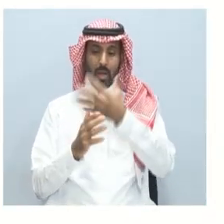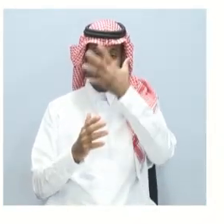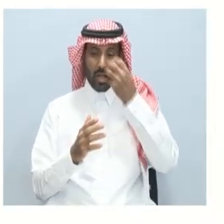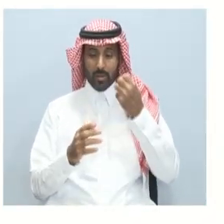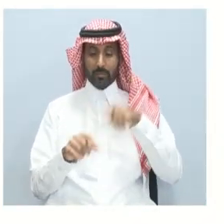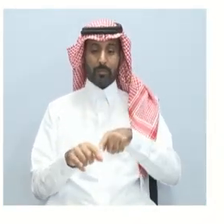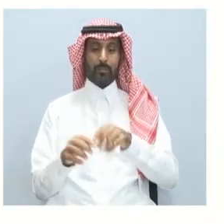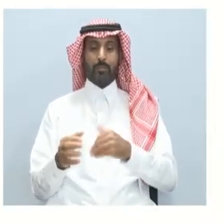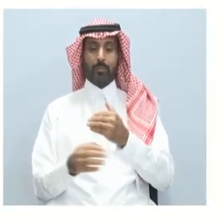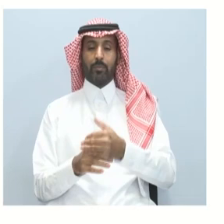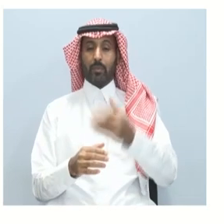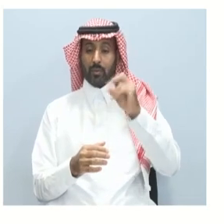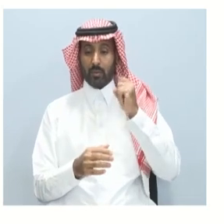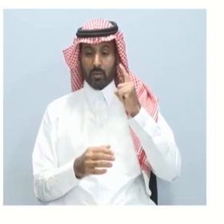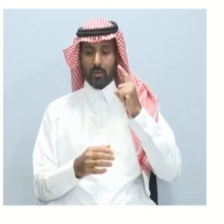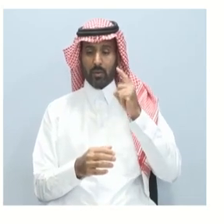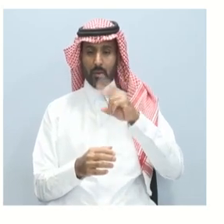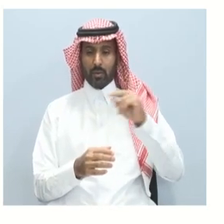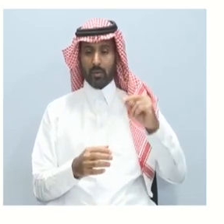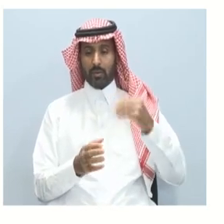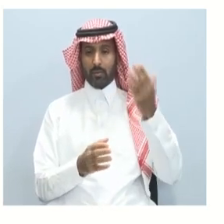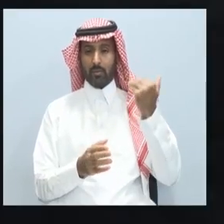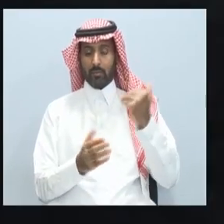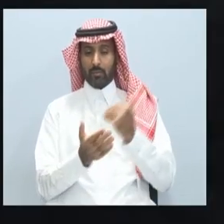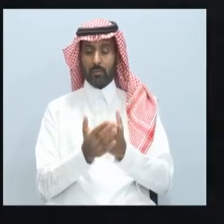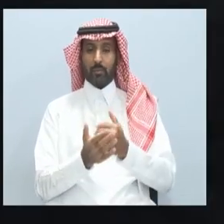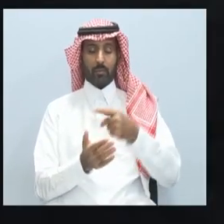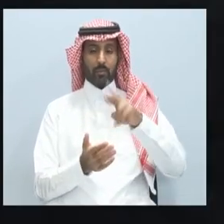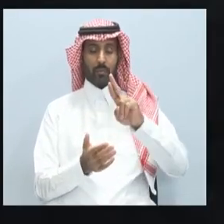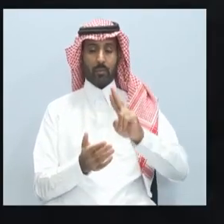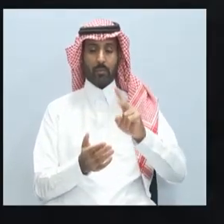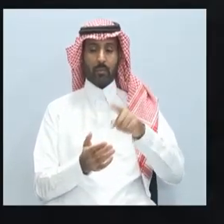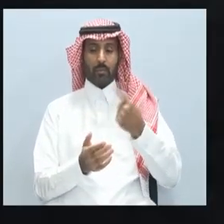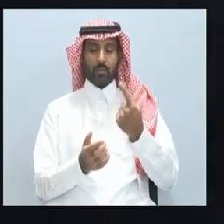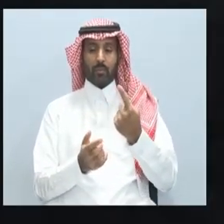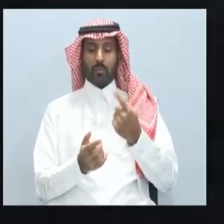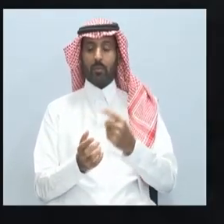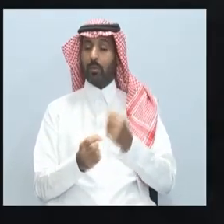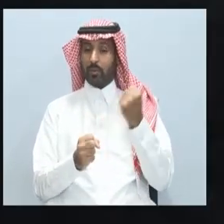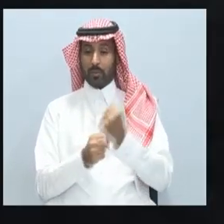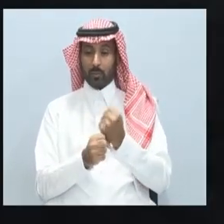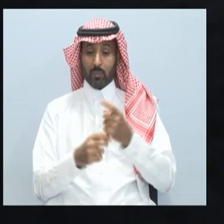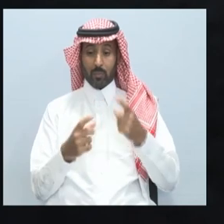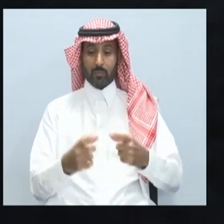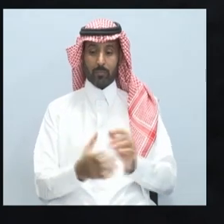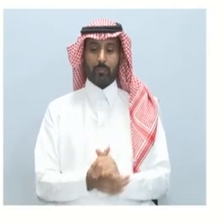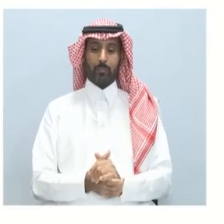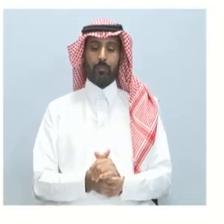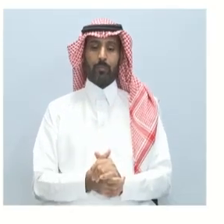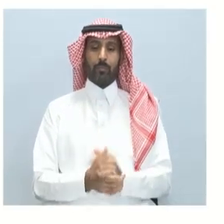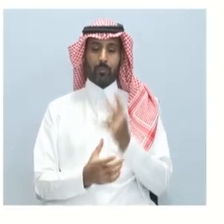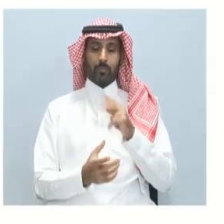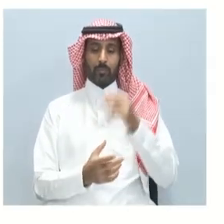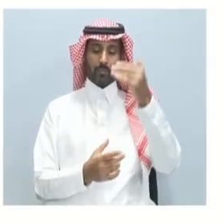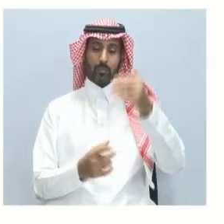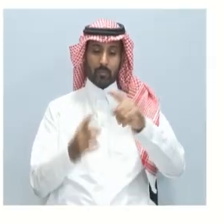It was, of course, mainly the same idea that we have in the unit, which is teamwork, but we focused on the, we